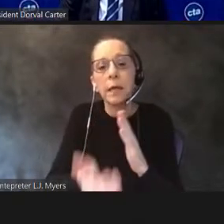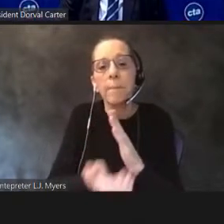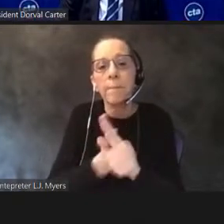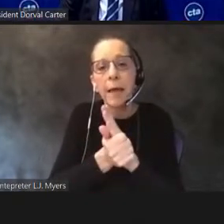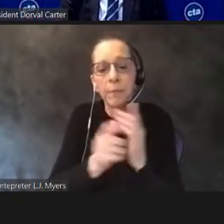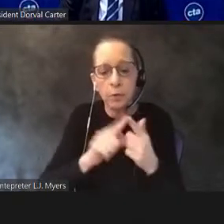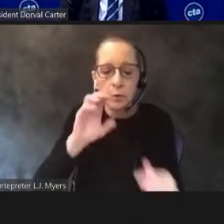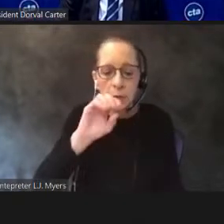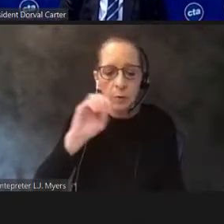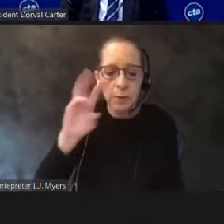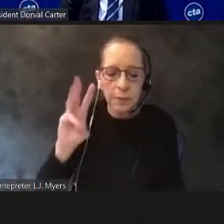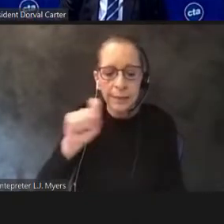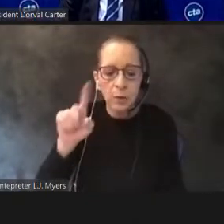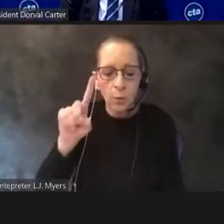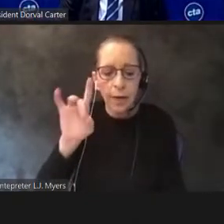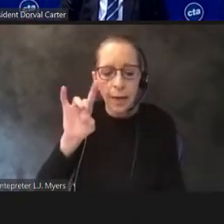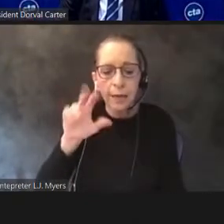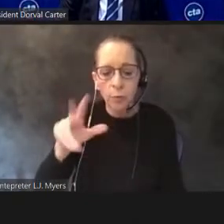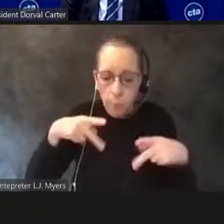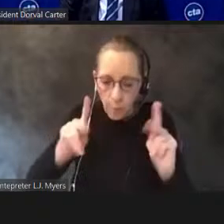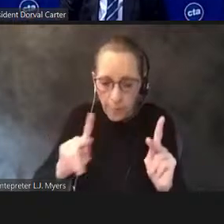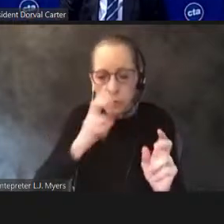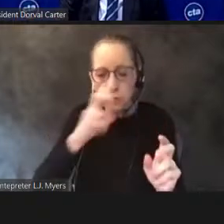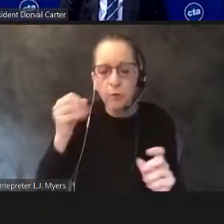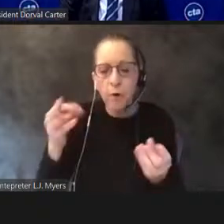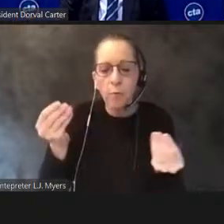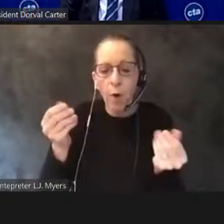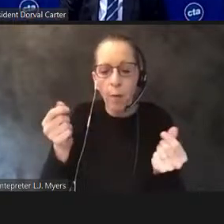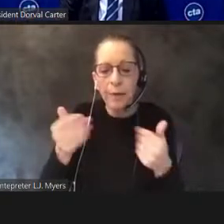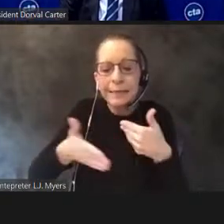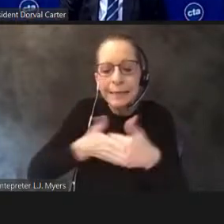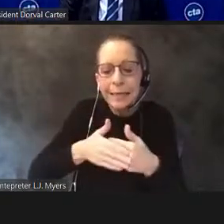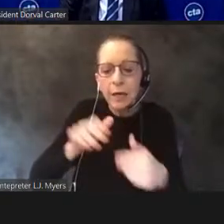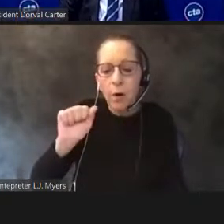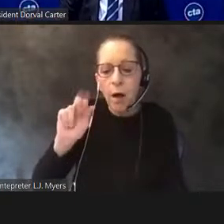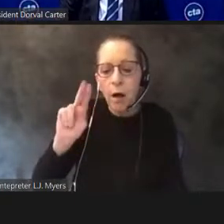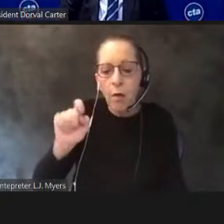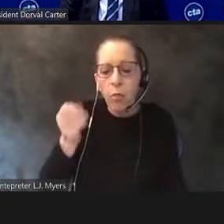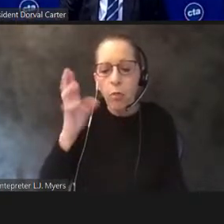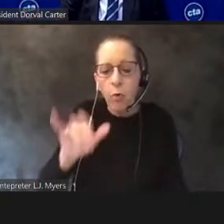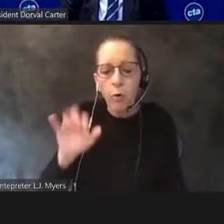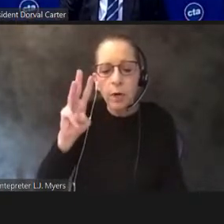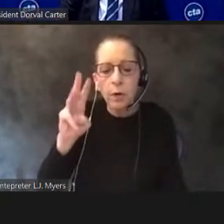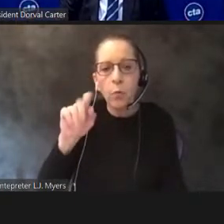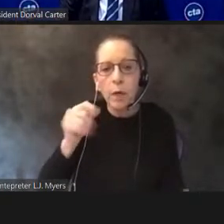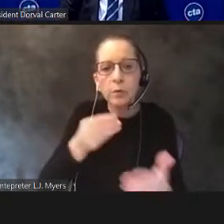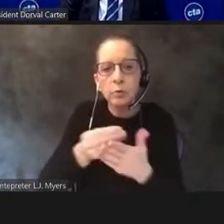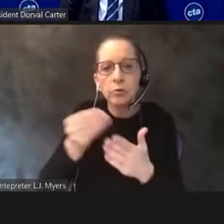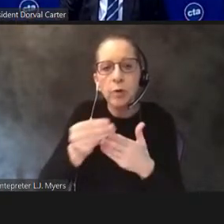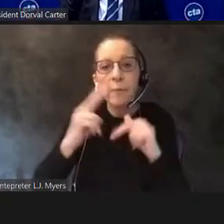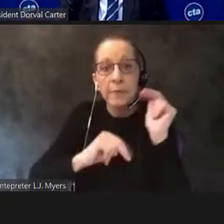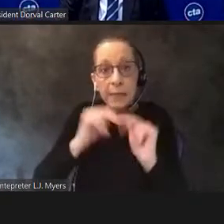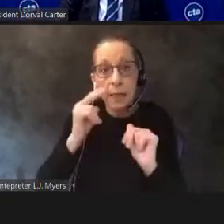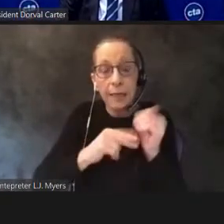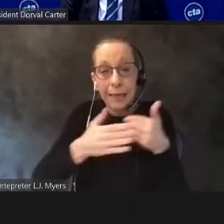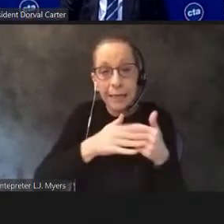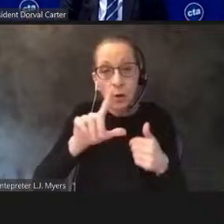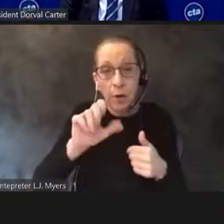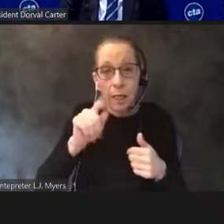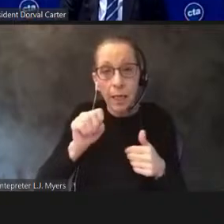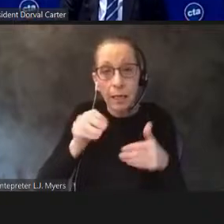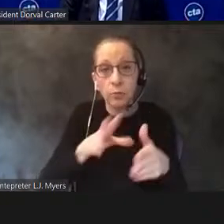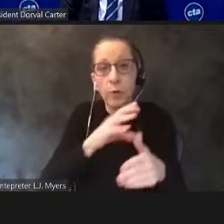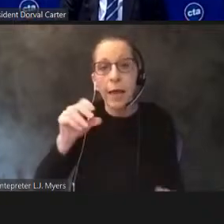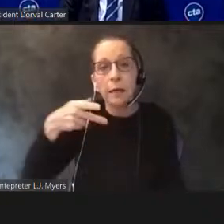006-183 to permit the transfer of properties near the authority's West Shops facility near Lake Street and